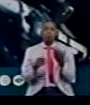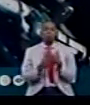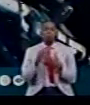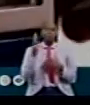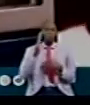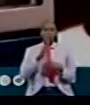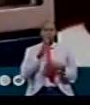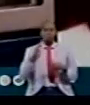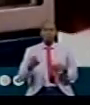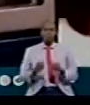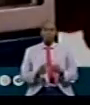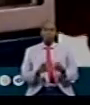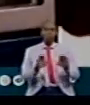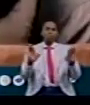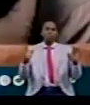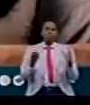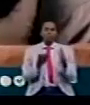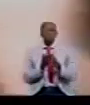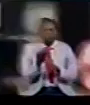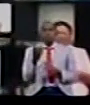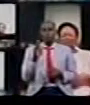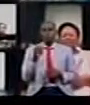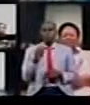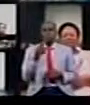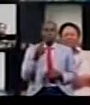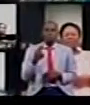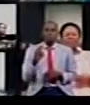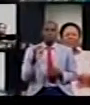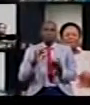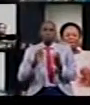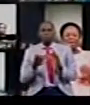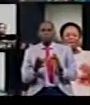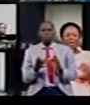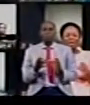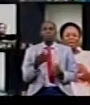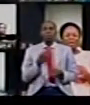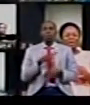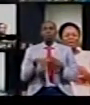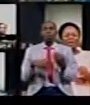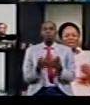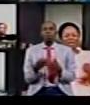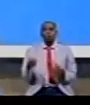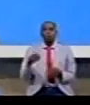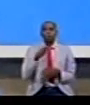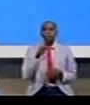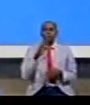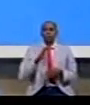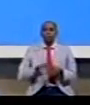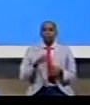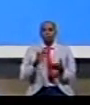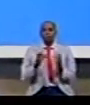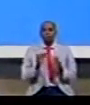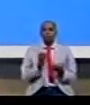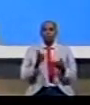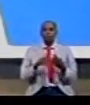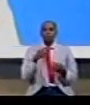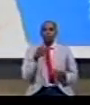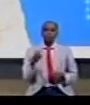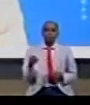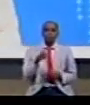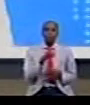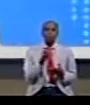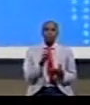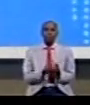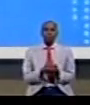let there be calmness in the name of Jesus. Christ, open your mouth and begin to pray. Let's intercede, brethren. Let's intercede and